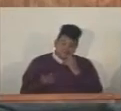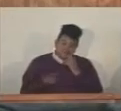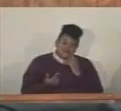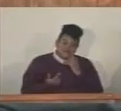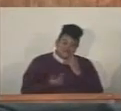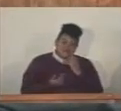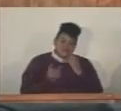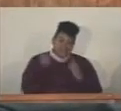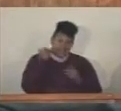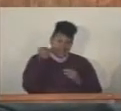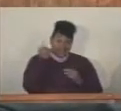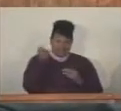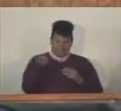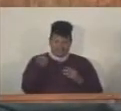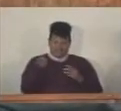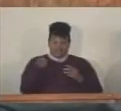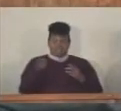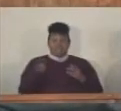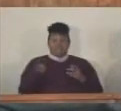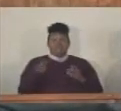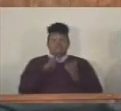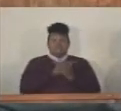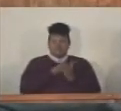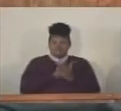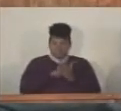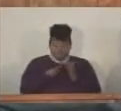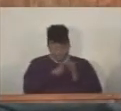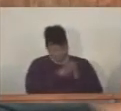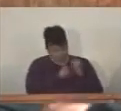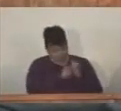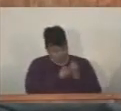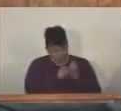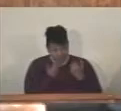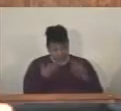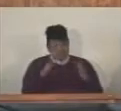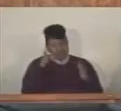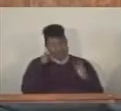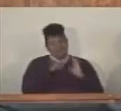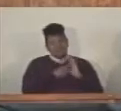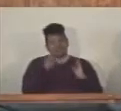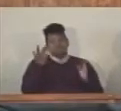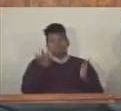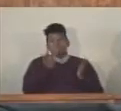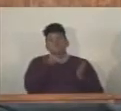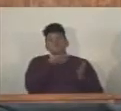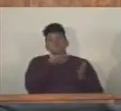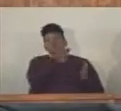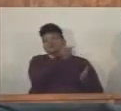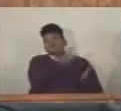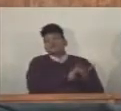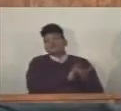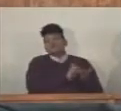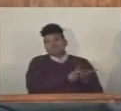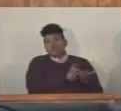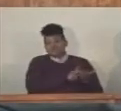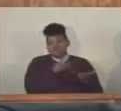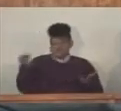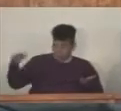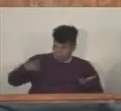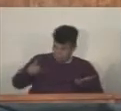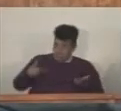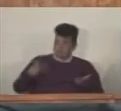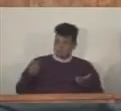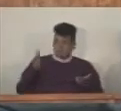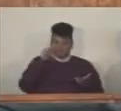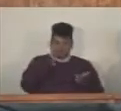Mr. President, the time frame which has been designated